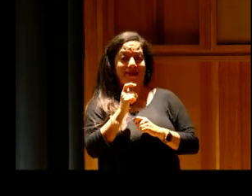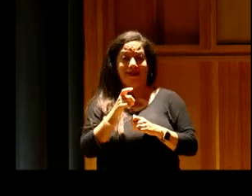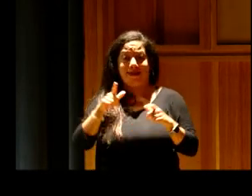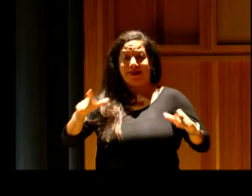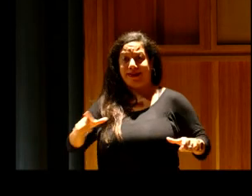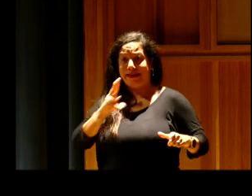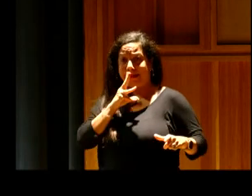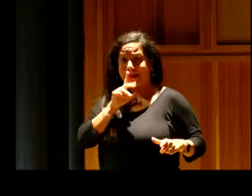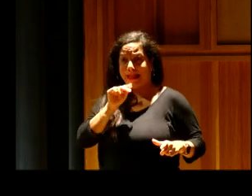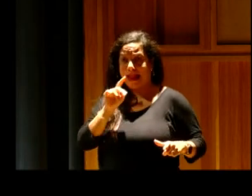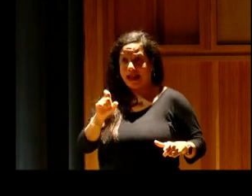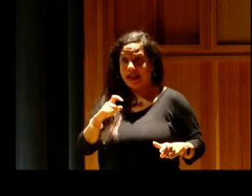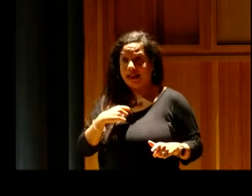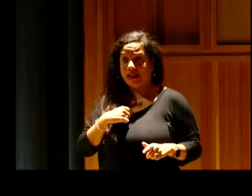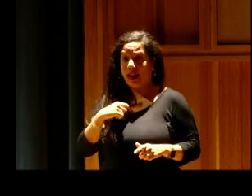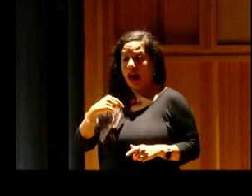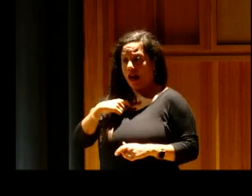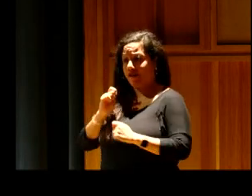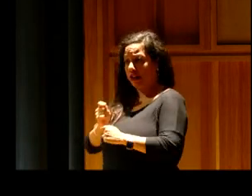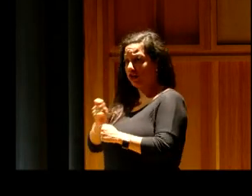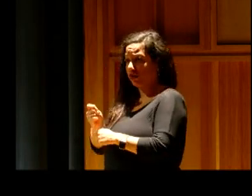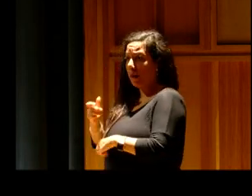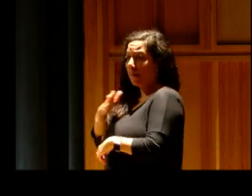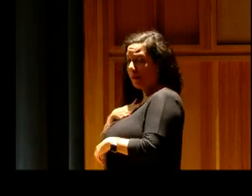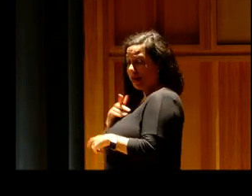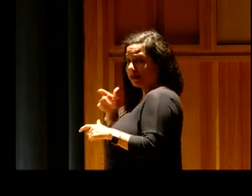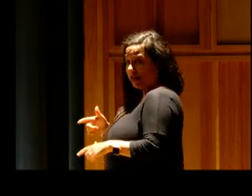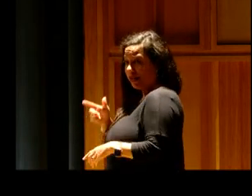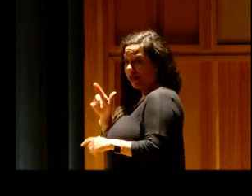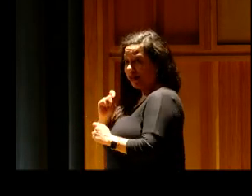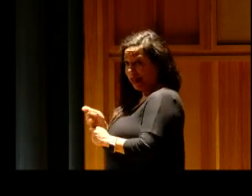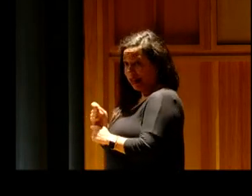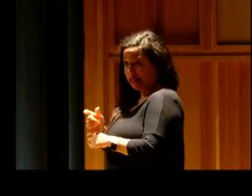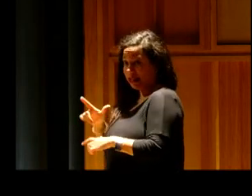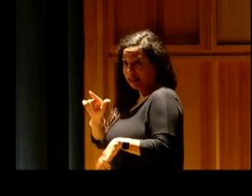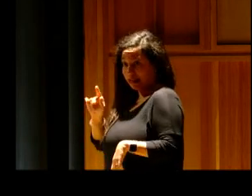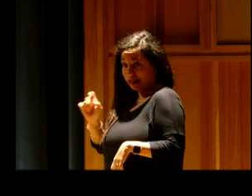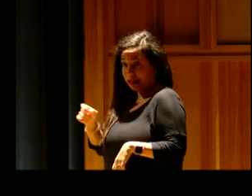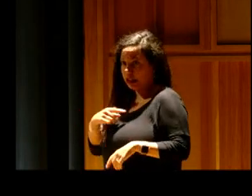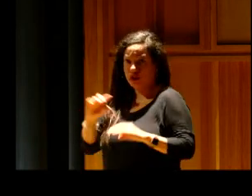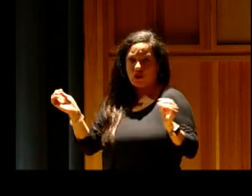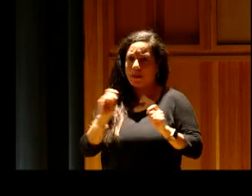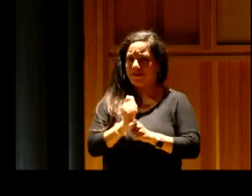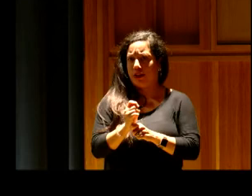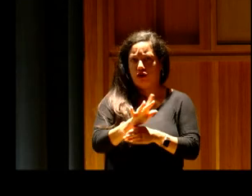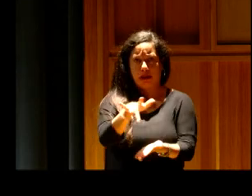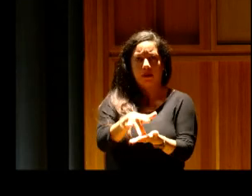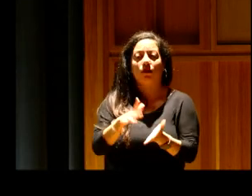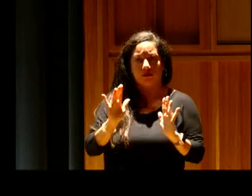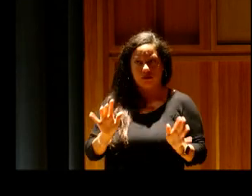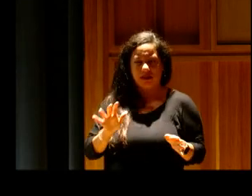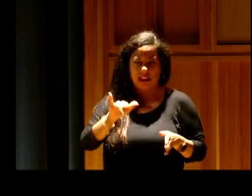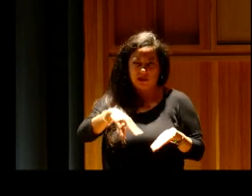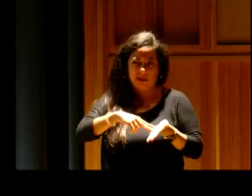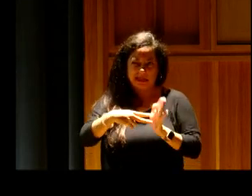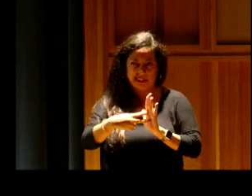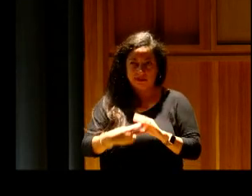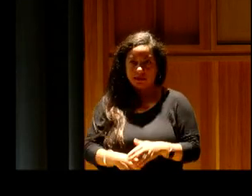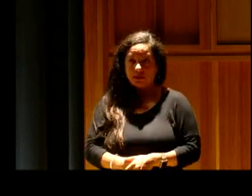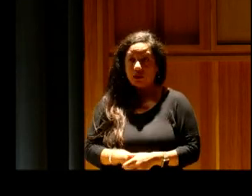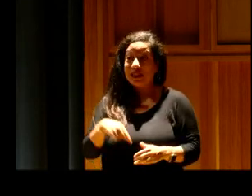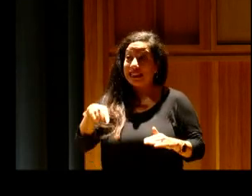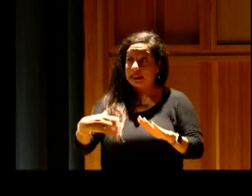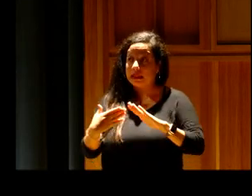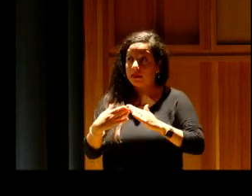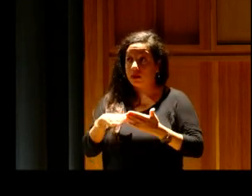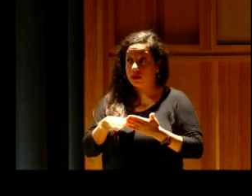side of the lake, and nobody fishes in the middle. So this was a community that was up